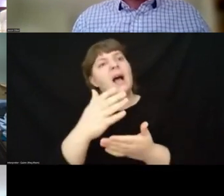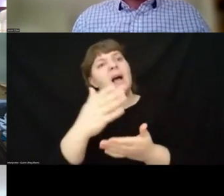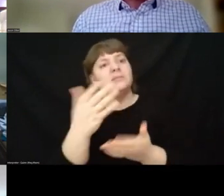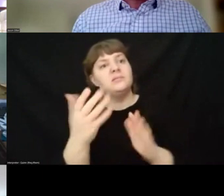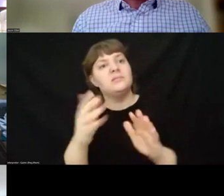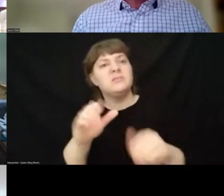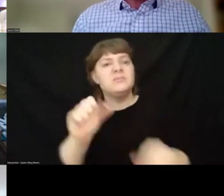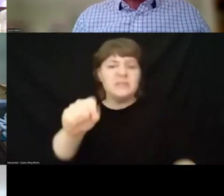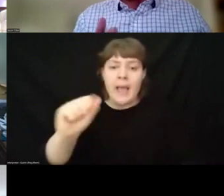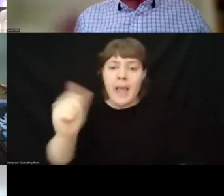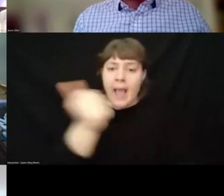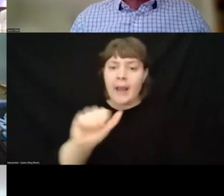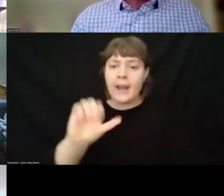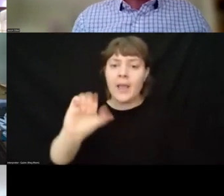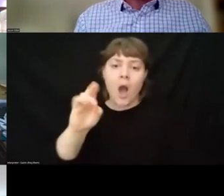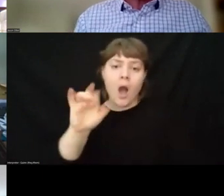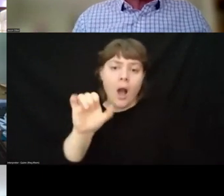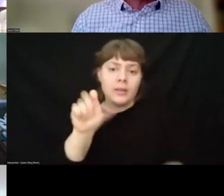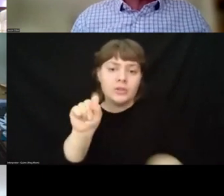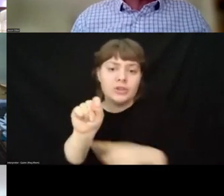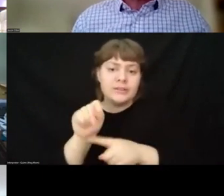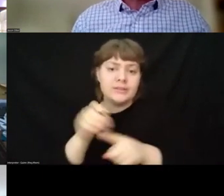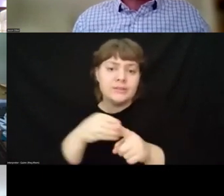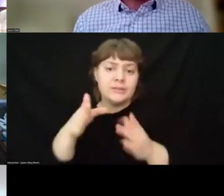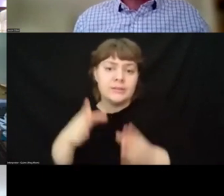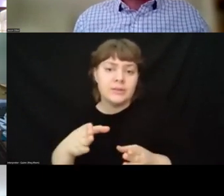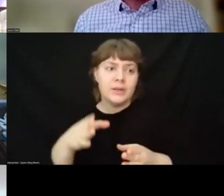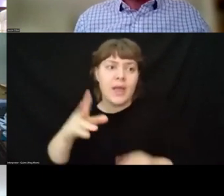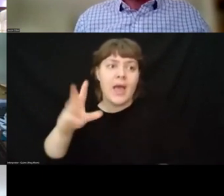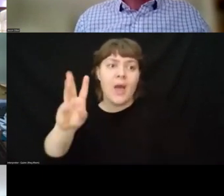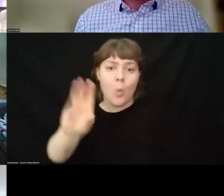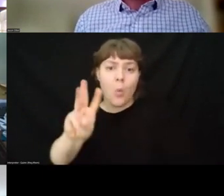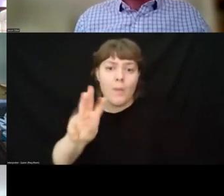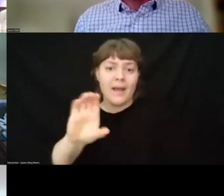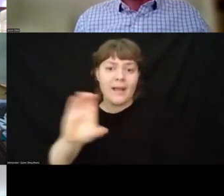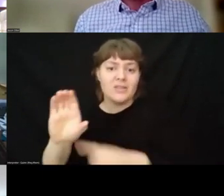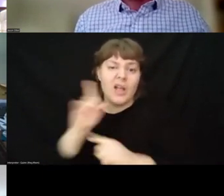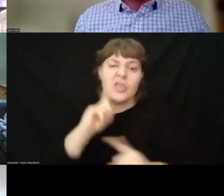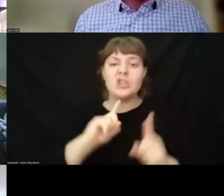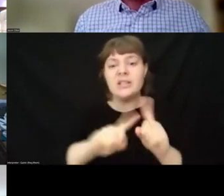is differences in terms of how much PROs are being asked.